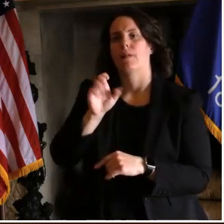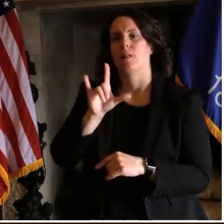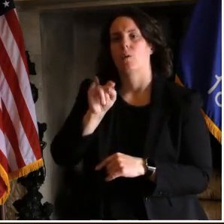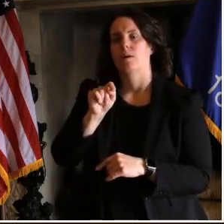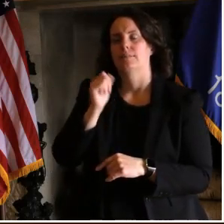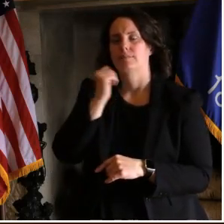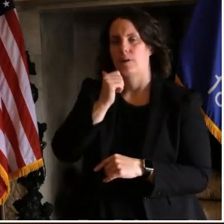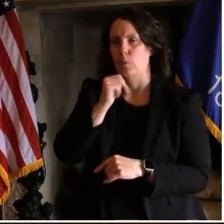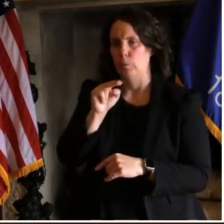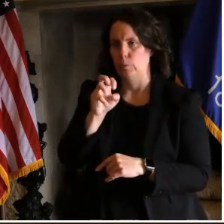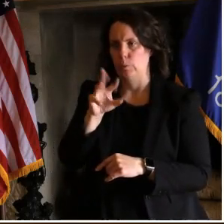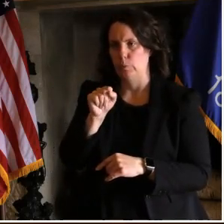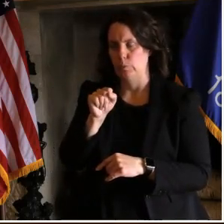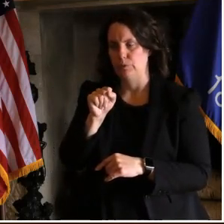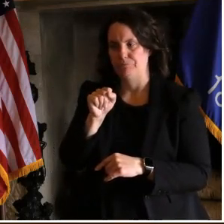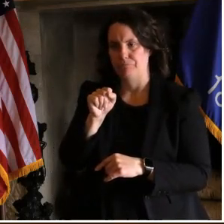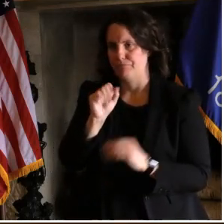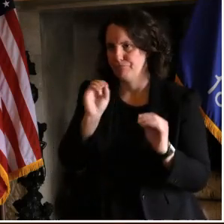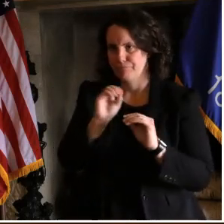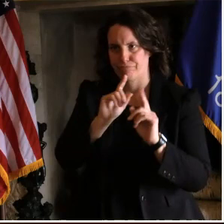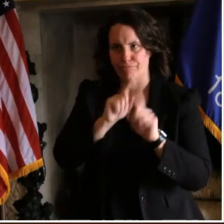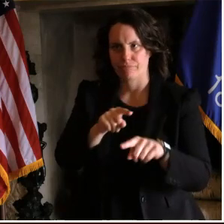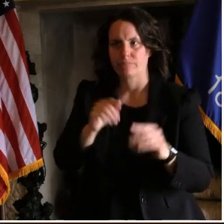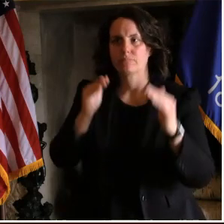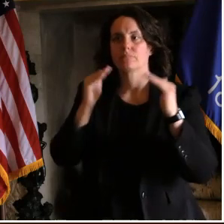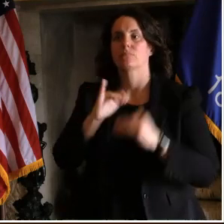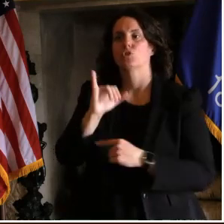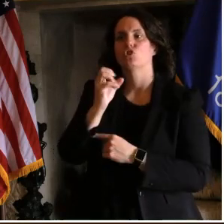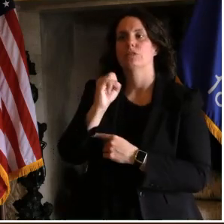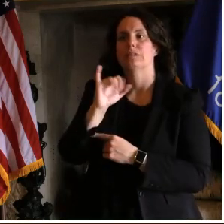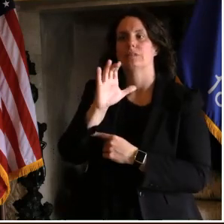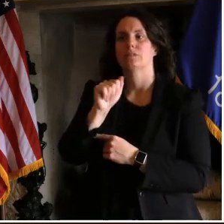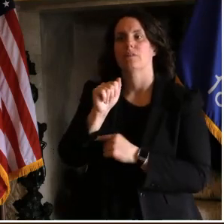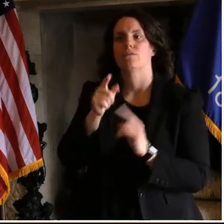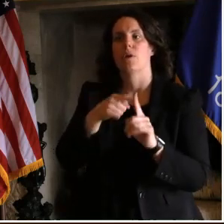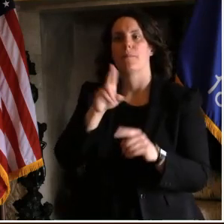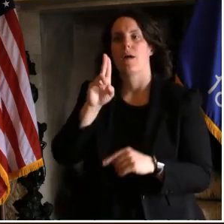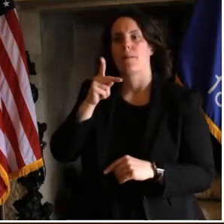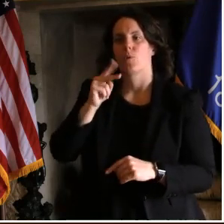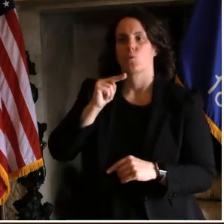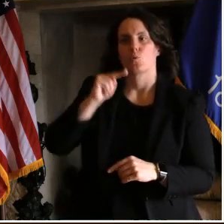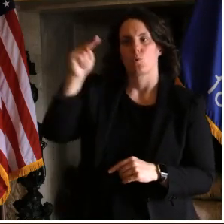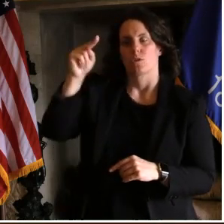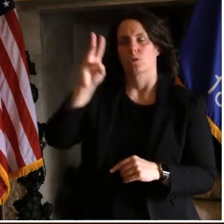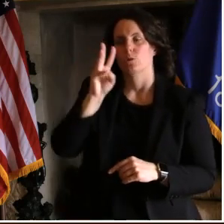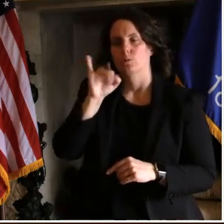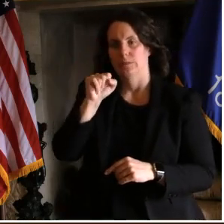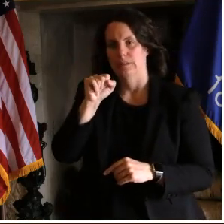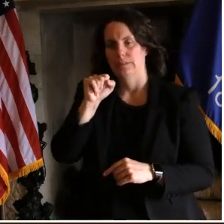Okay, we'll move on then to Jessica Van Agren from Up North News. Jessica?